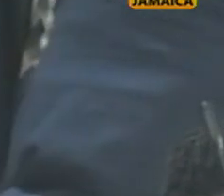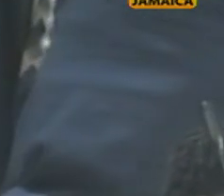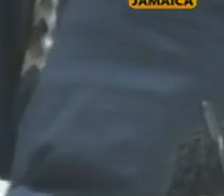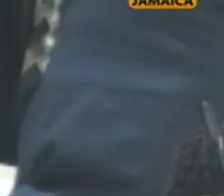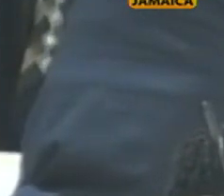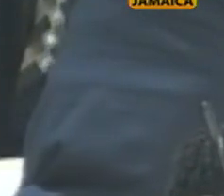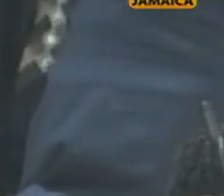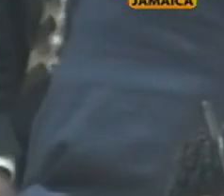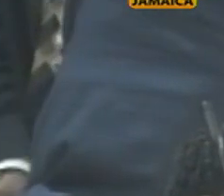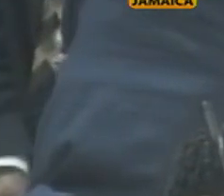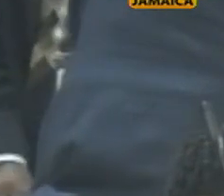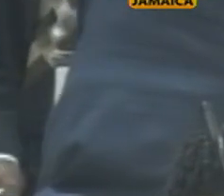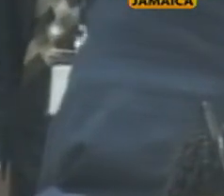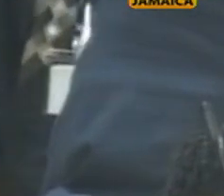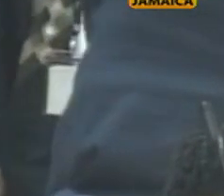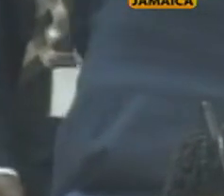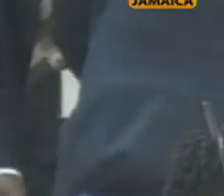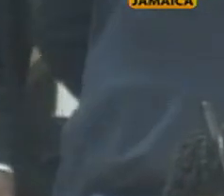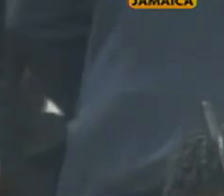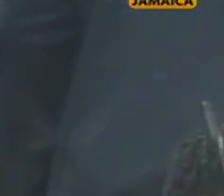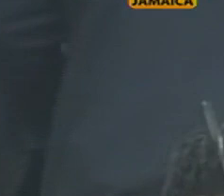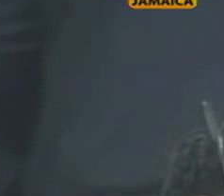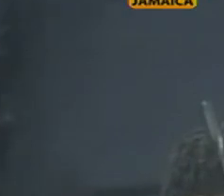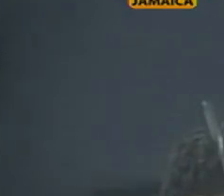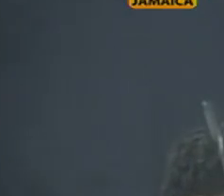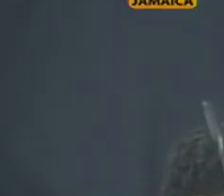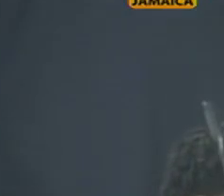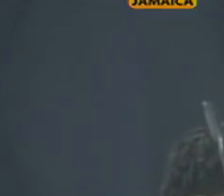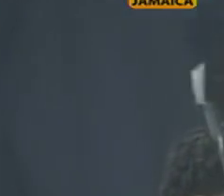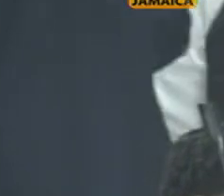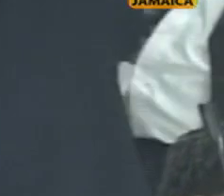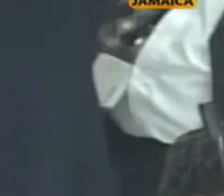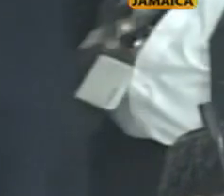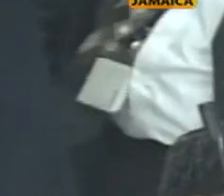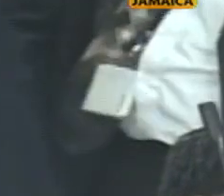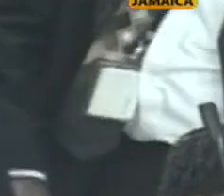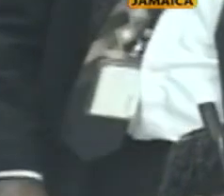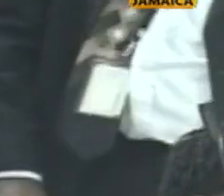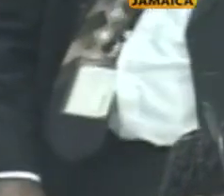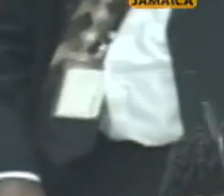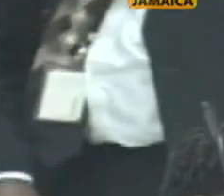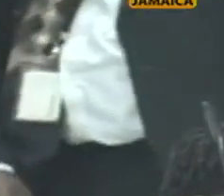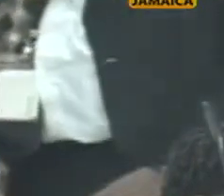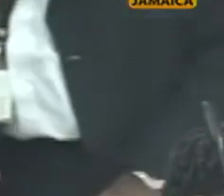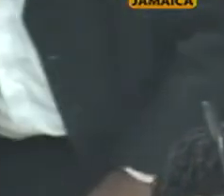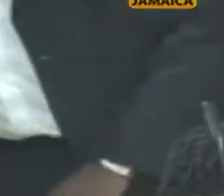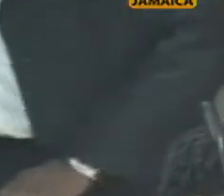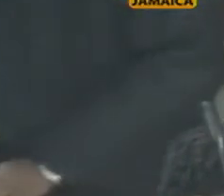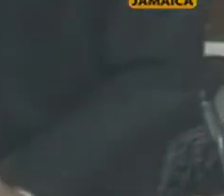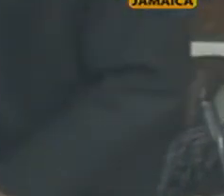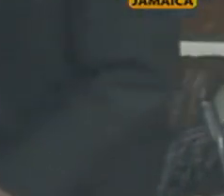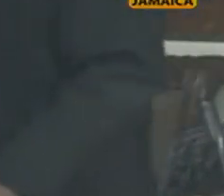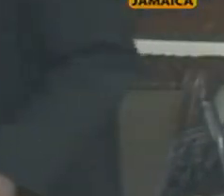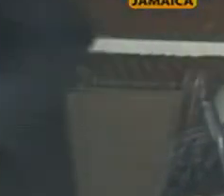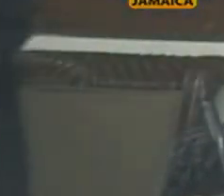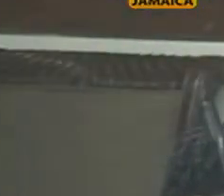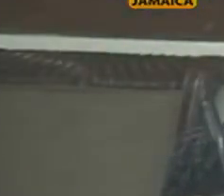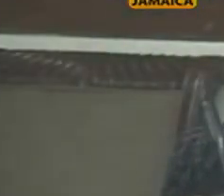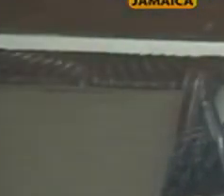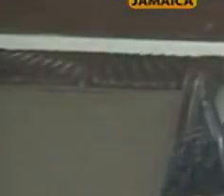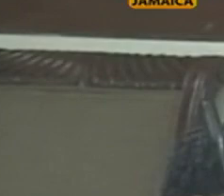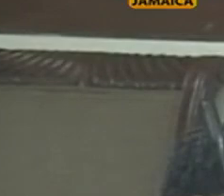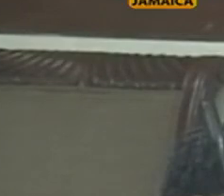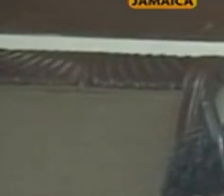staff member has been admonished and censored. They're the principal accused, and